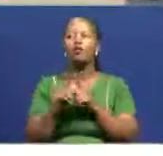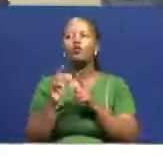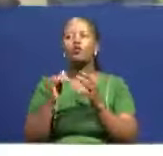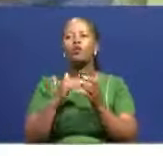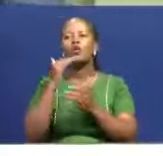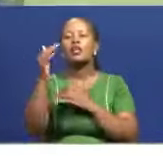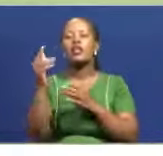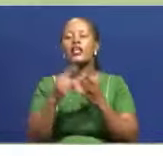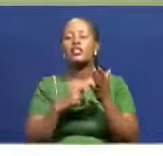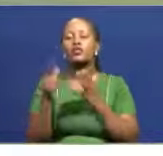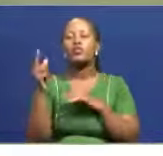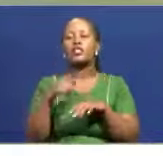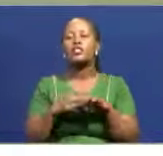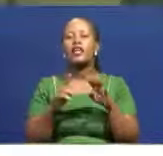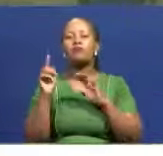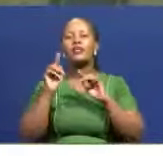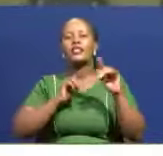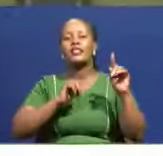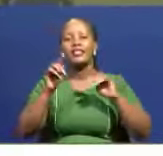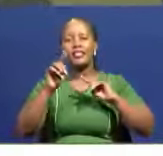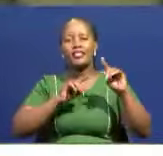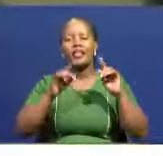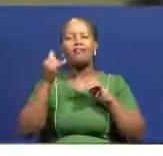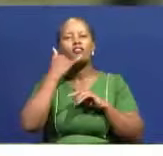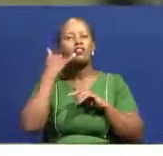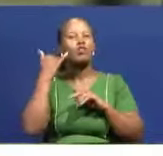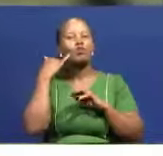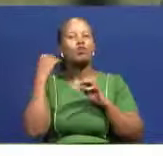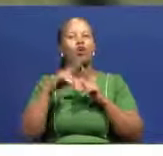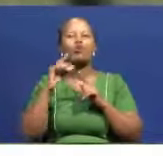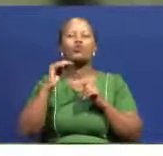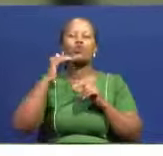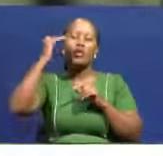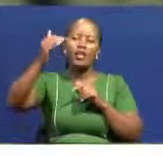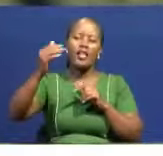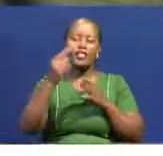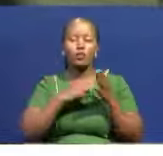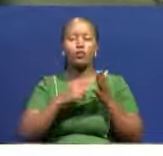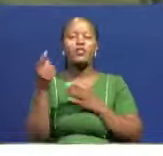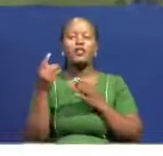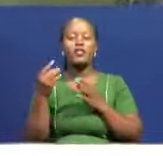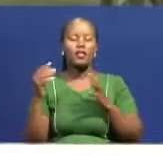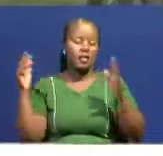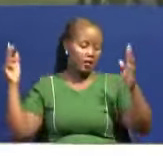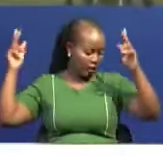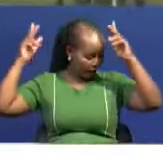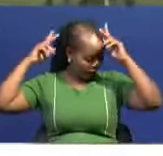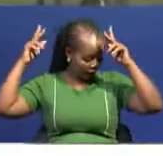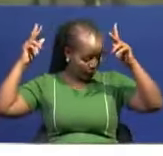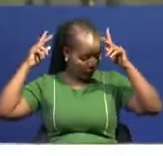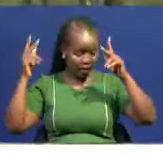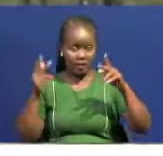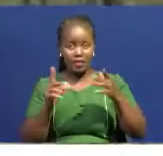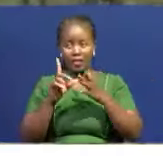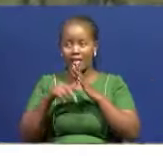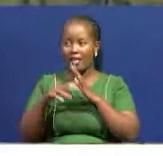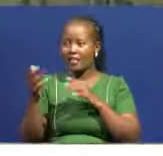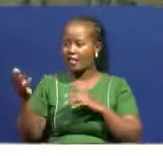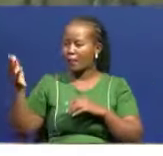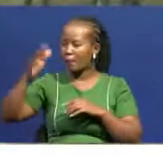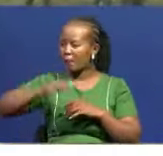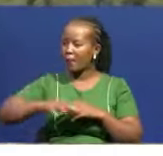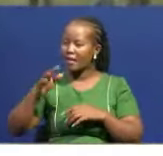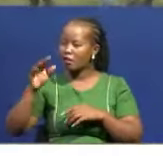when you travel to Nakuru, and the week after when you travel to Kakamega before coming back to Nairobi. I hope the pitch by then will have